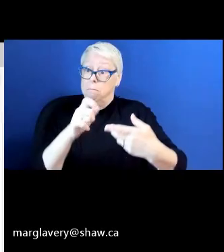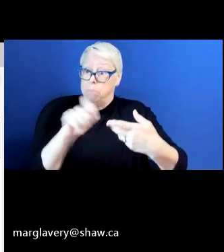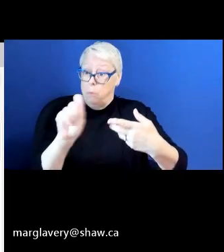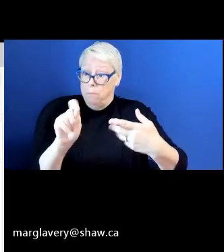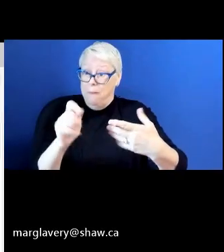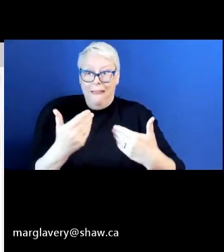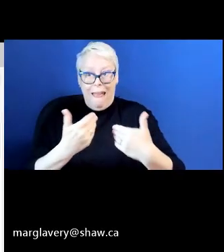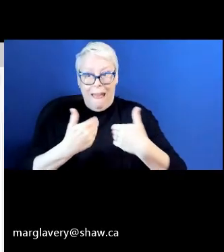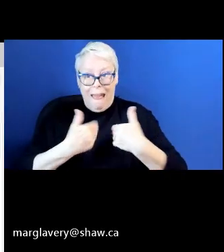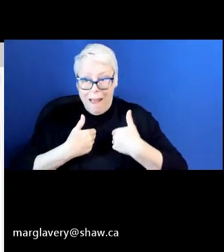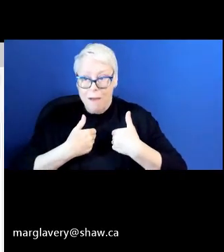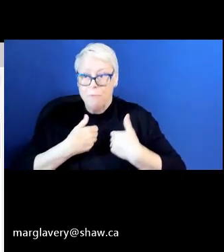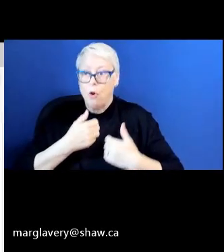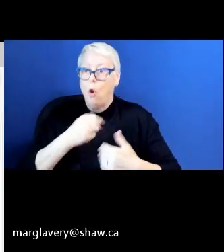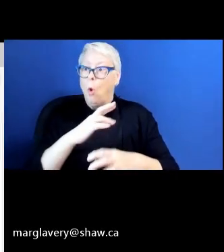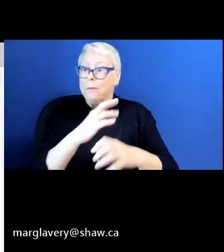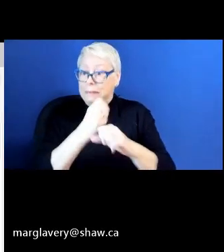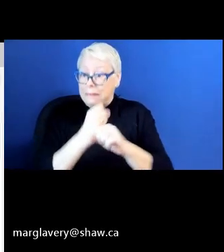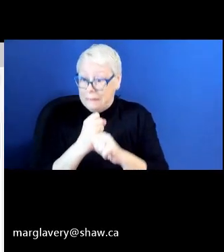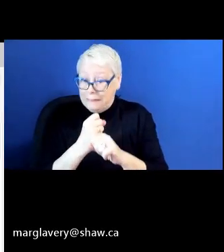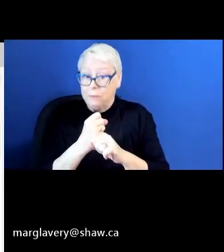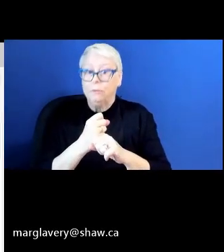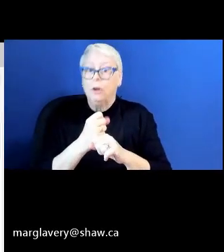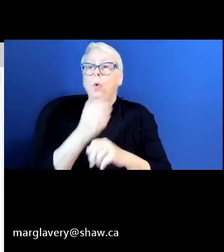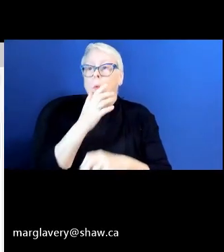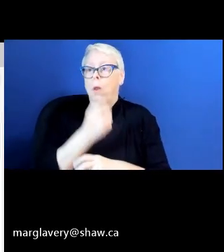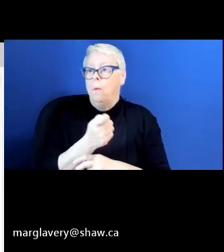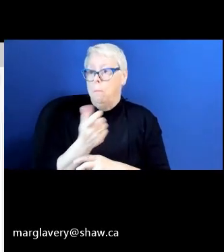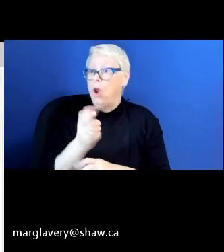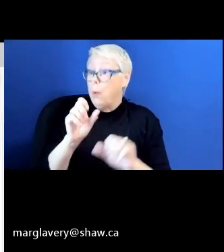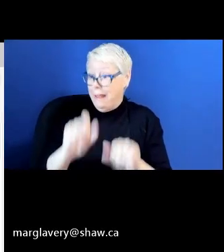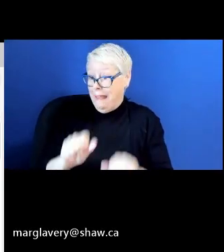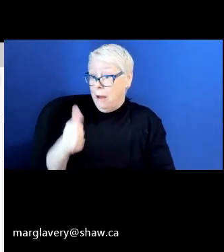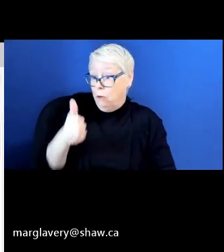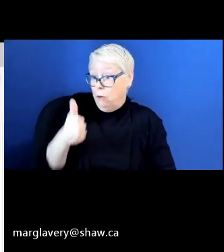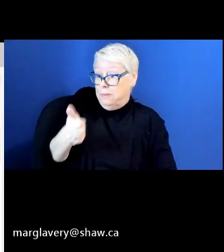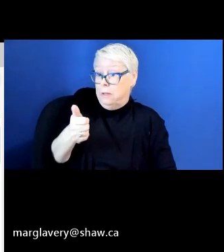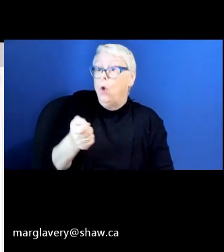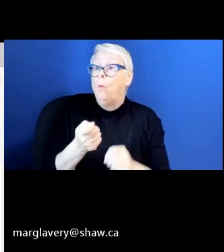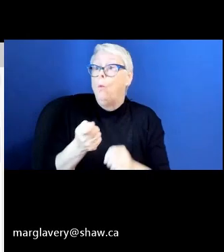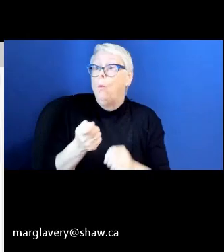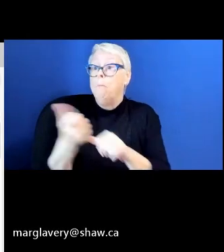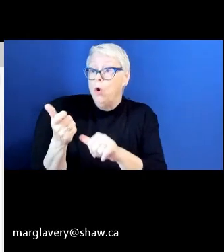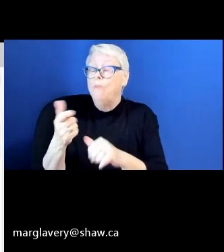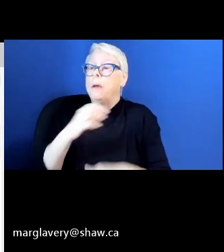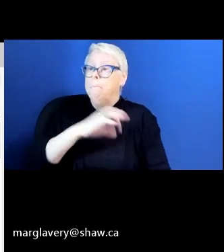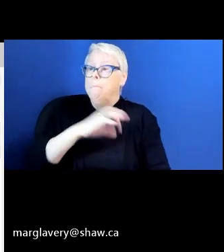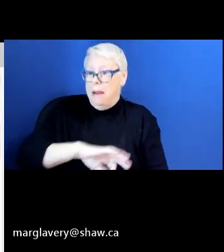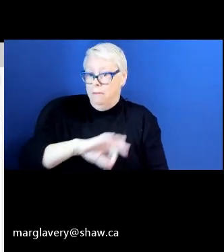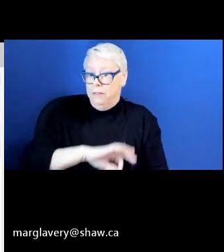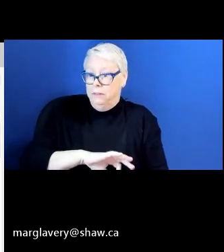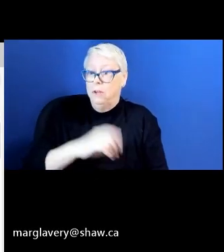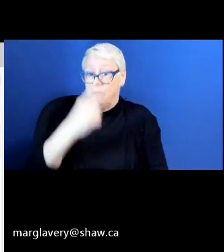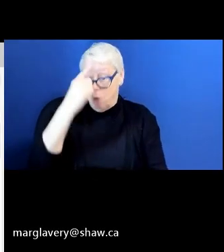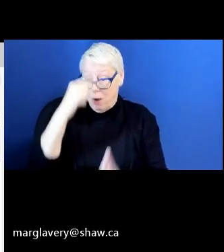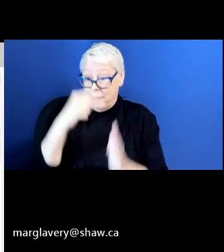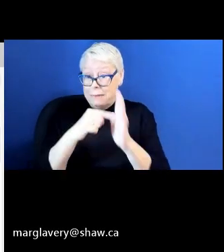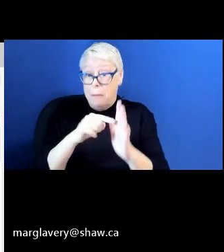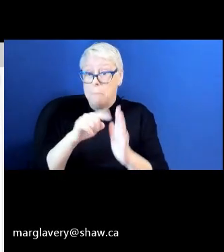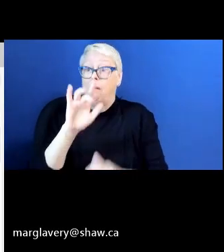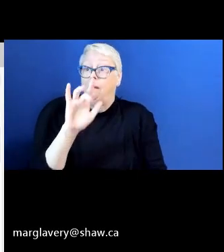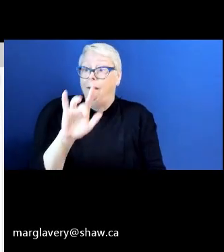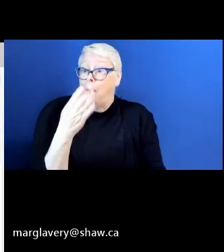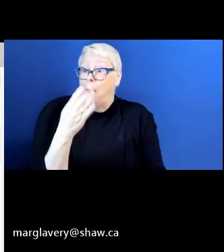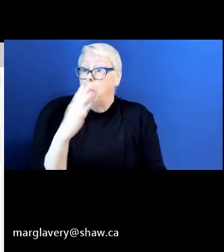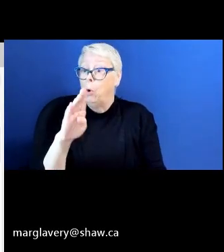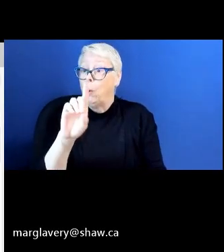have removed, you also can do removing benefits here. So if you're looking at the dashboard right now here,